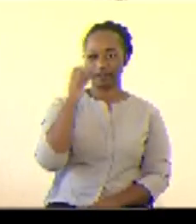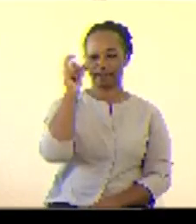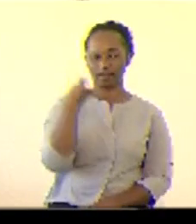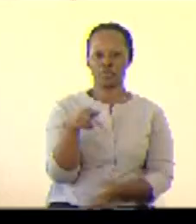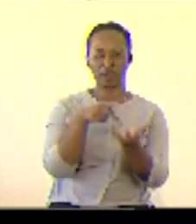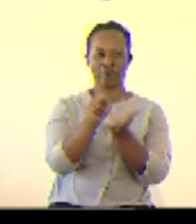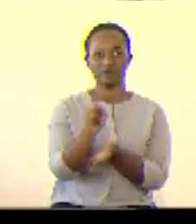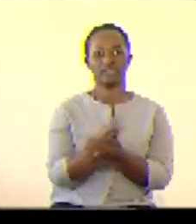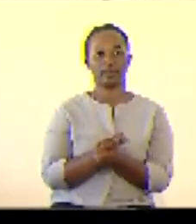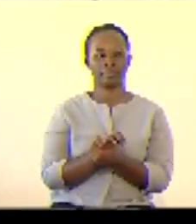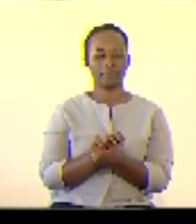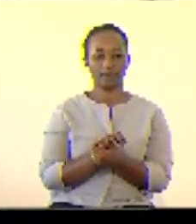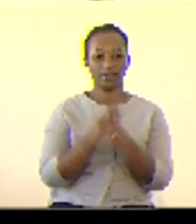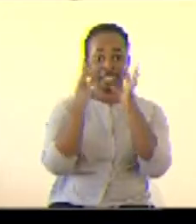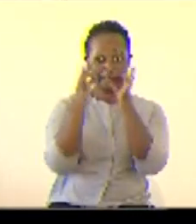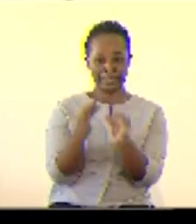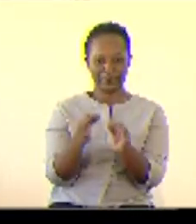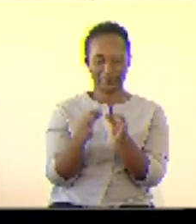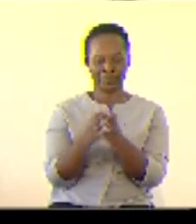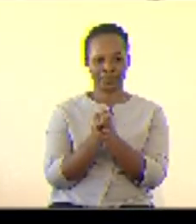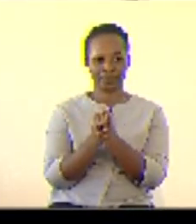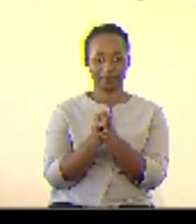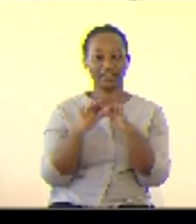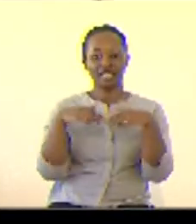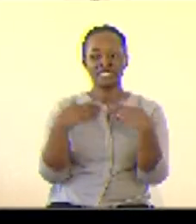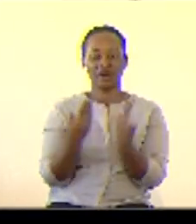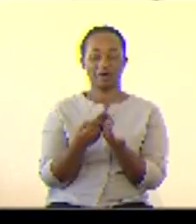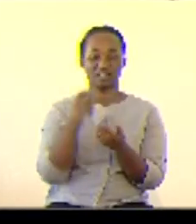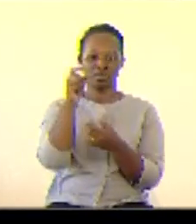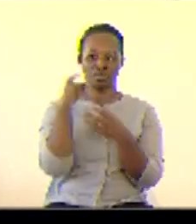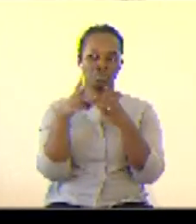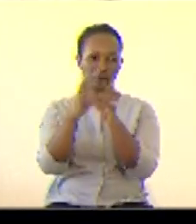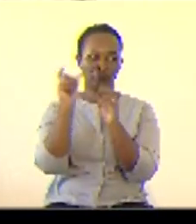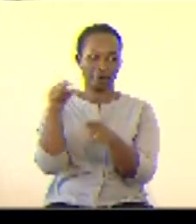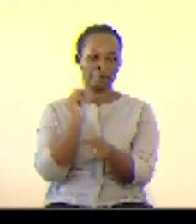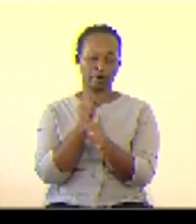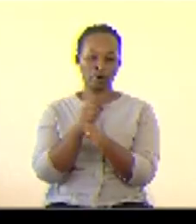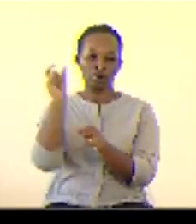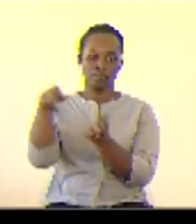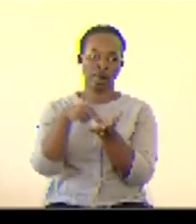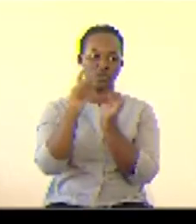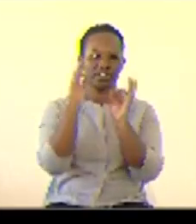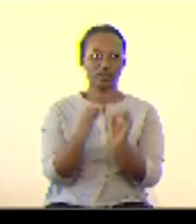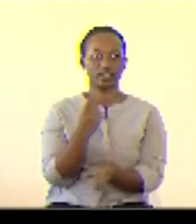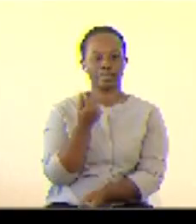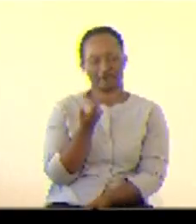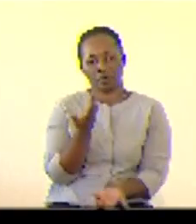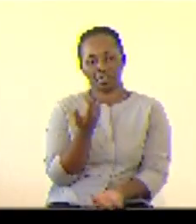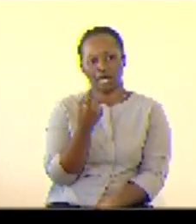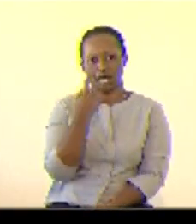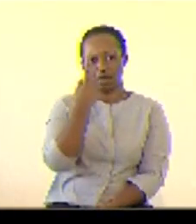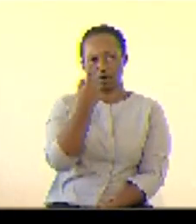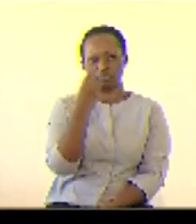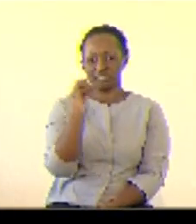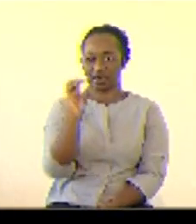bought goods, or some people, how they do it, someone buy things of maybe